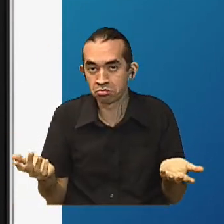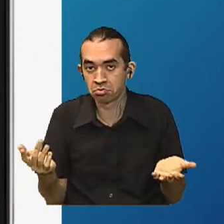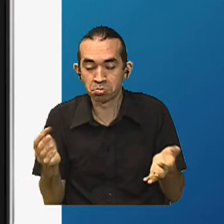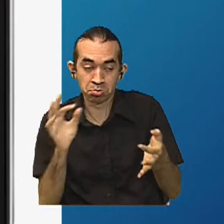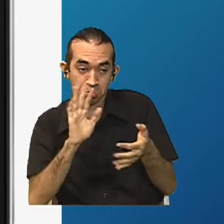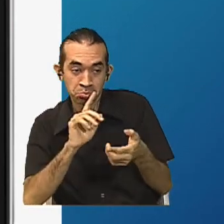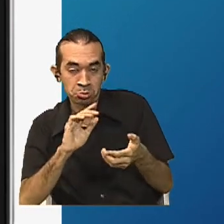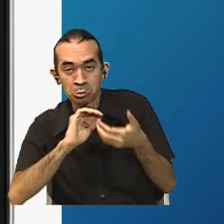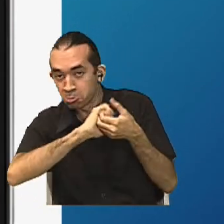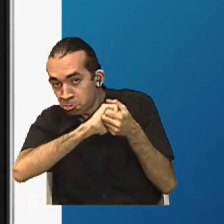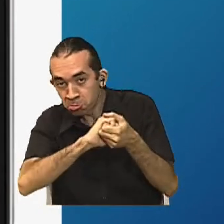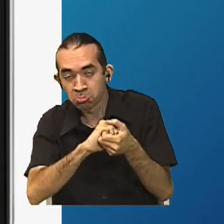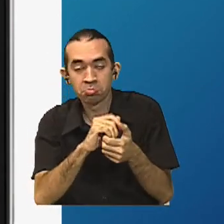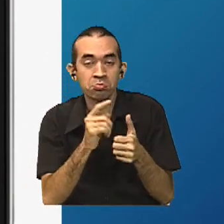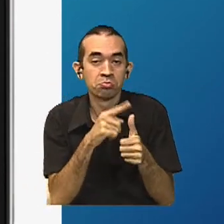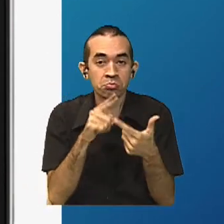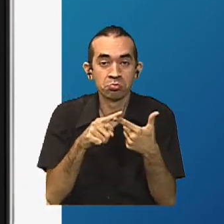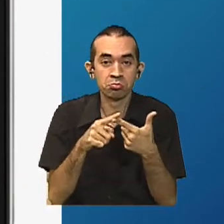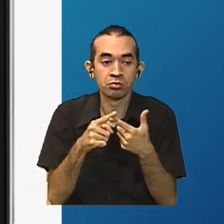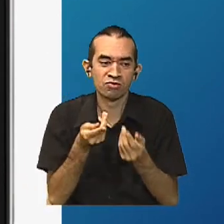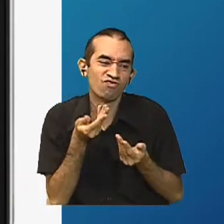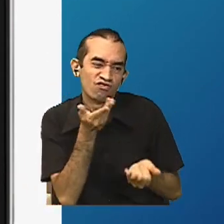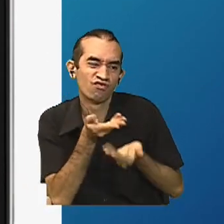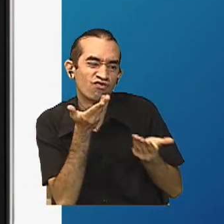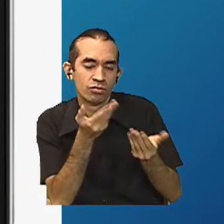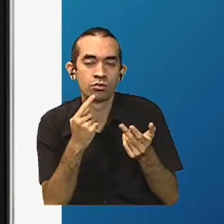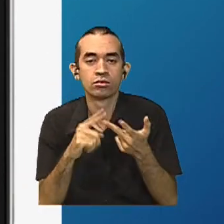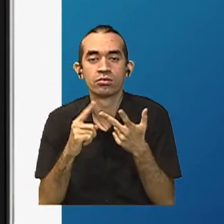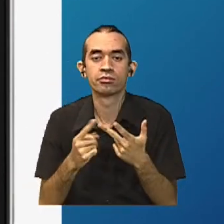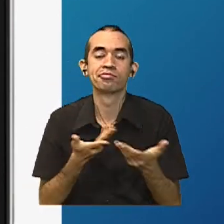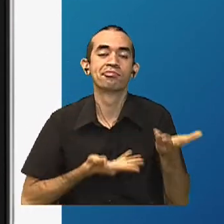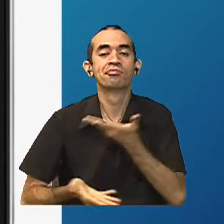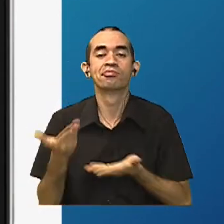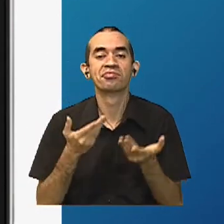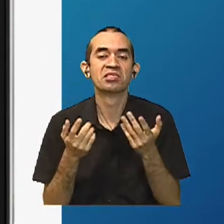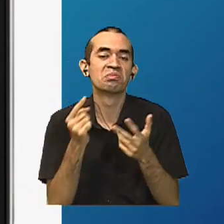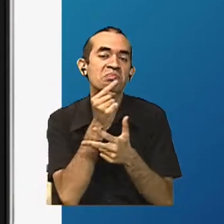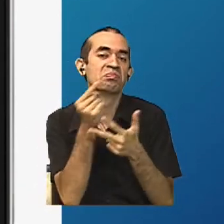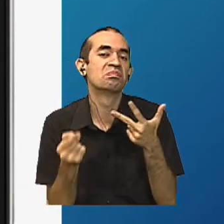friendly, generous, or kind?